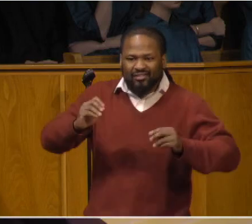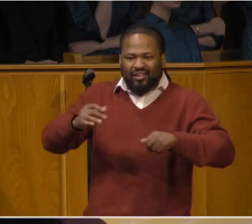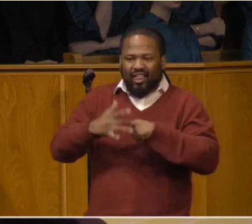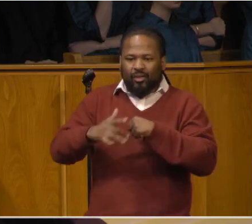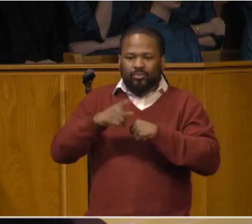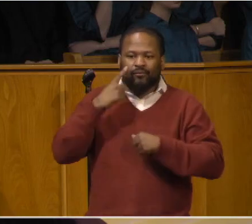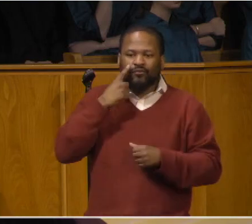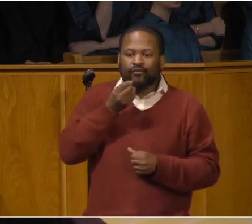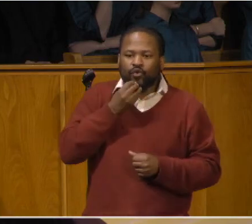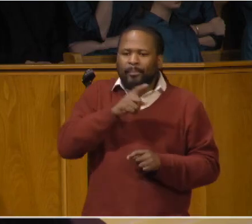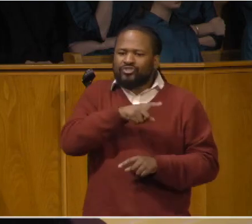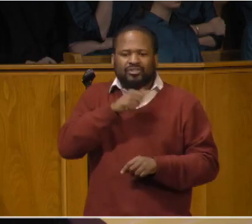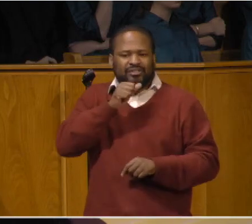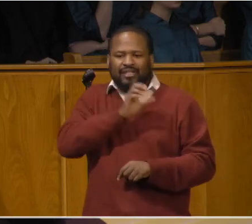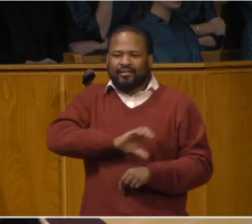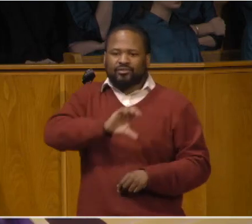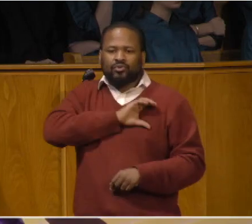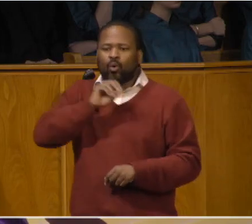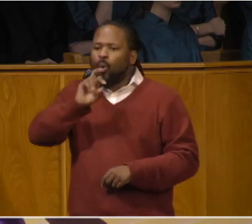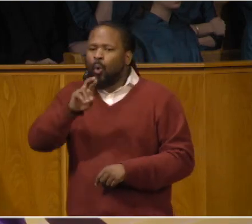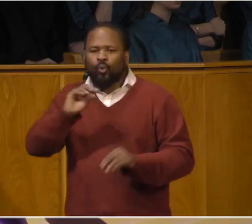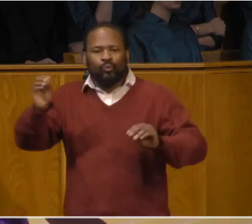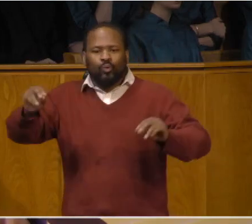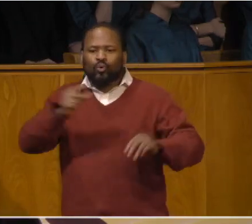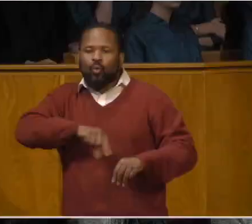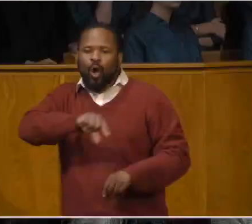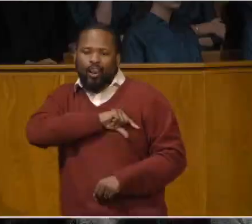or qualified alien.